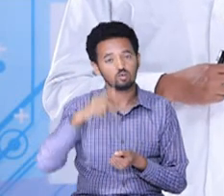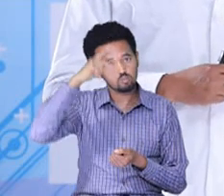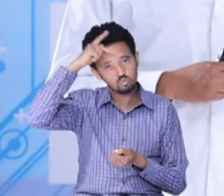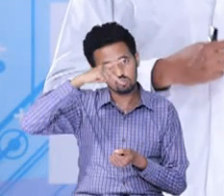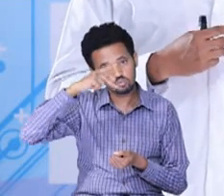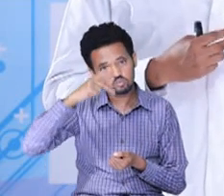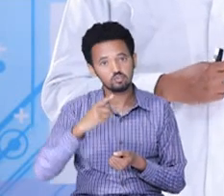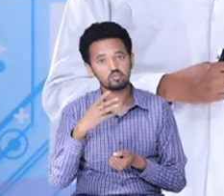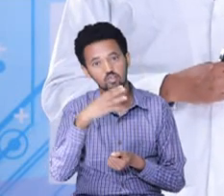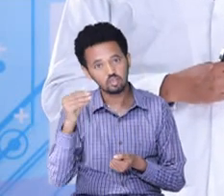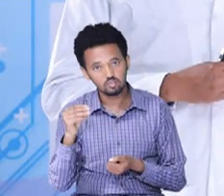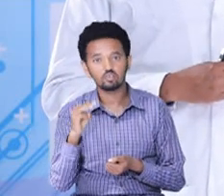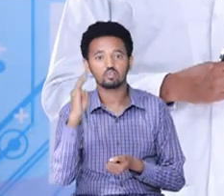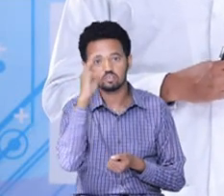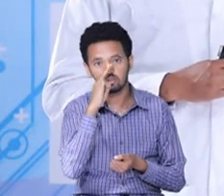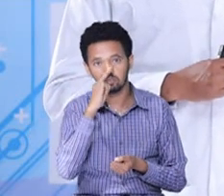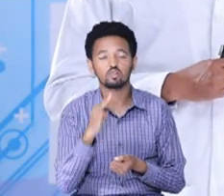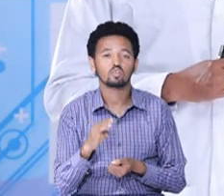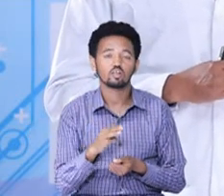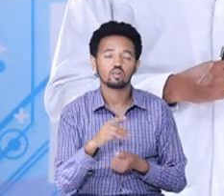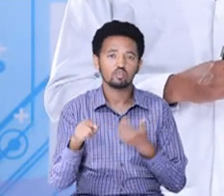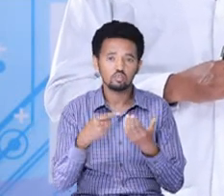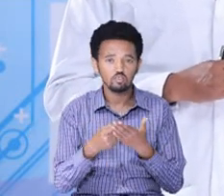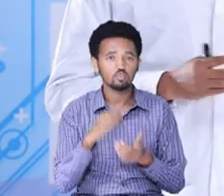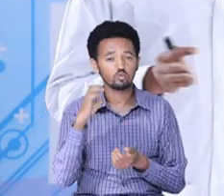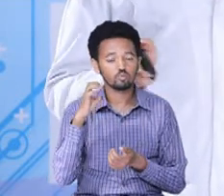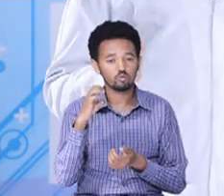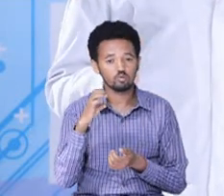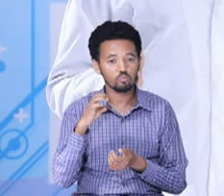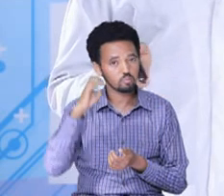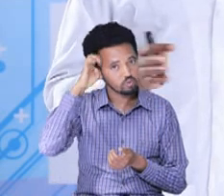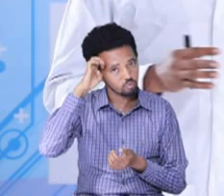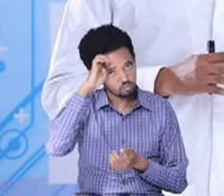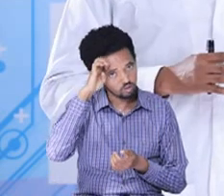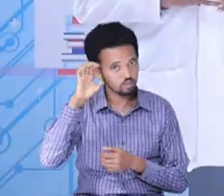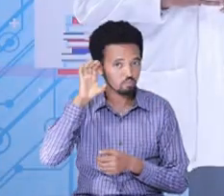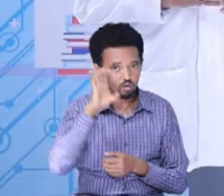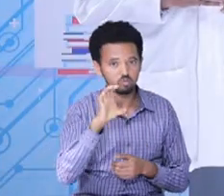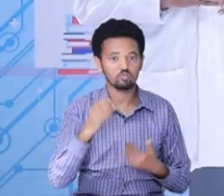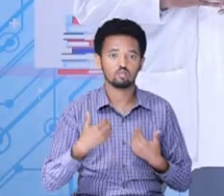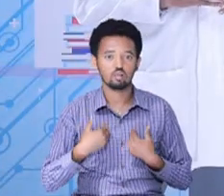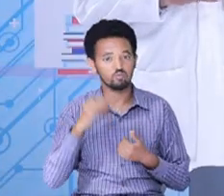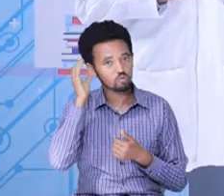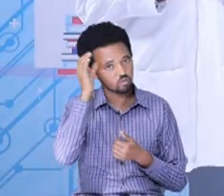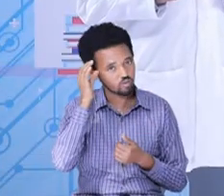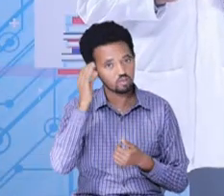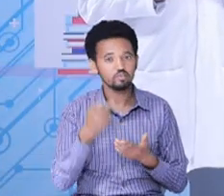Portuguese, and Spain. Those European powers colonized Africa